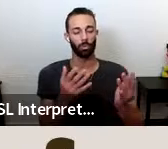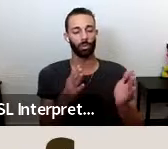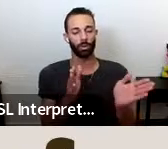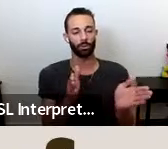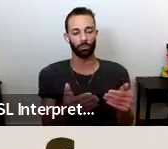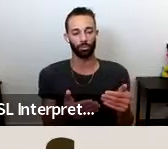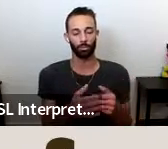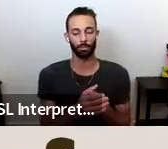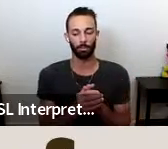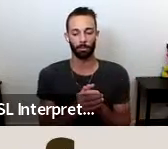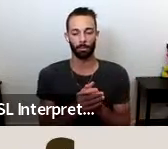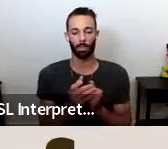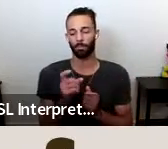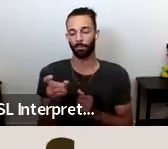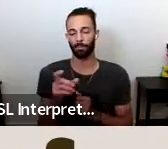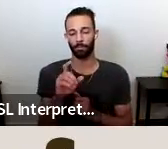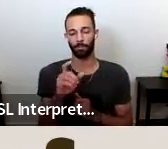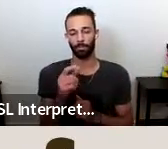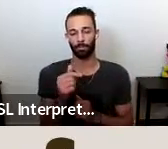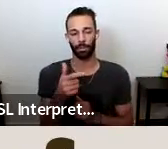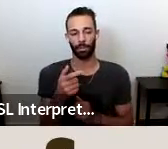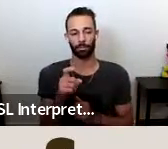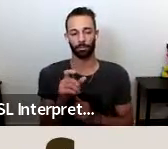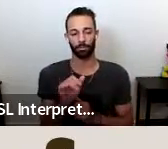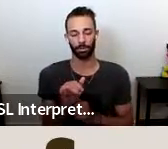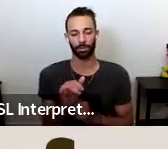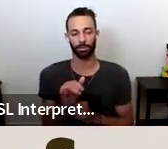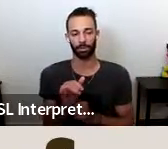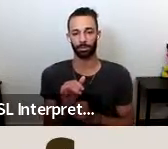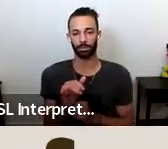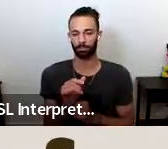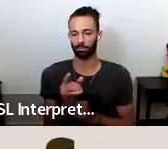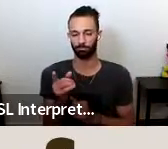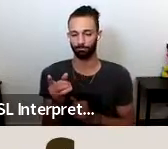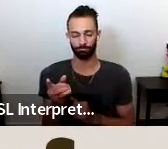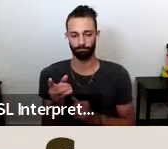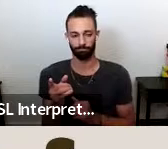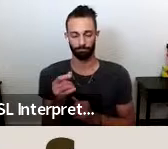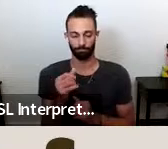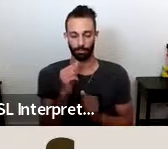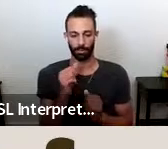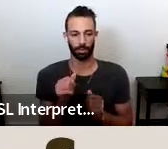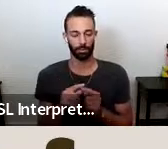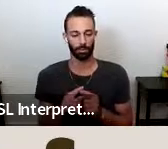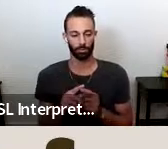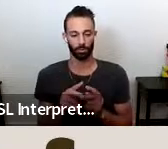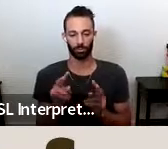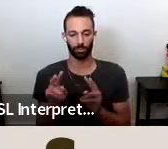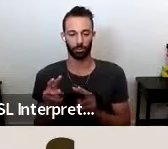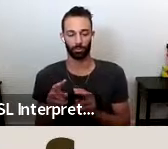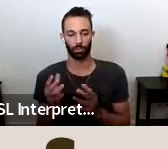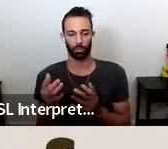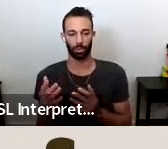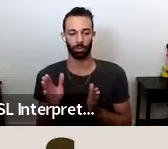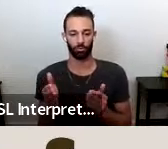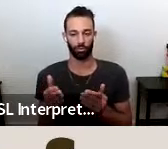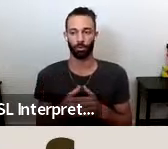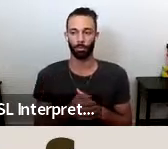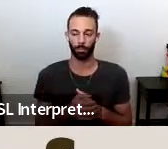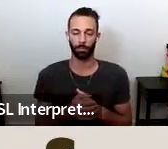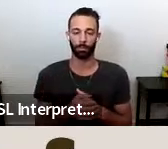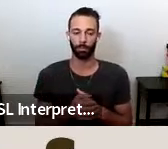waiting or over the host, they couldn't do the waiting room. Or I couldn't do the waiting room. Yeah, I I see that can too.